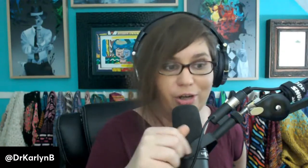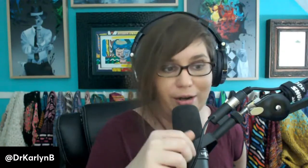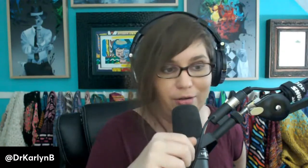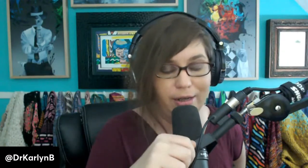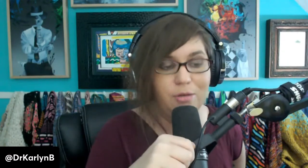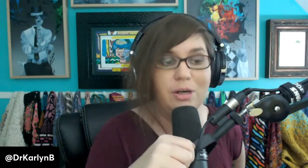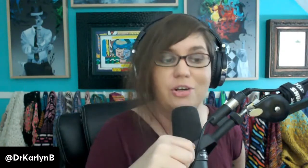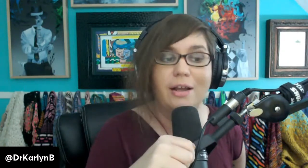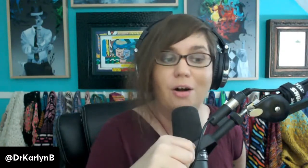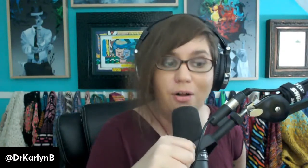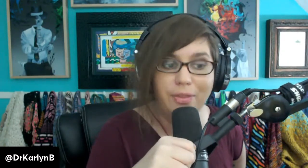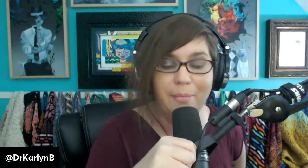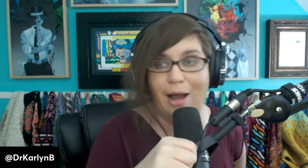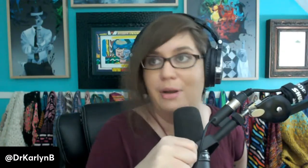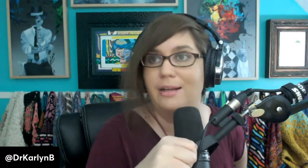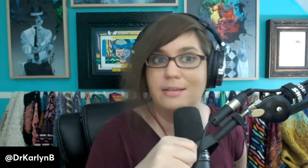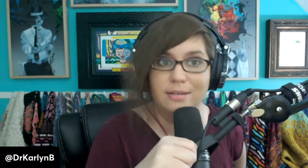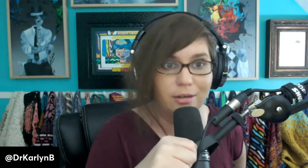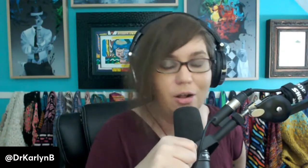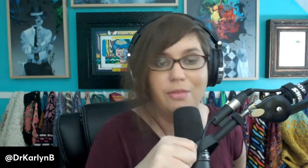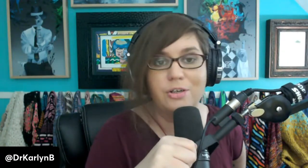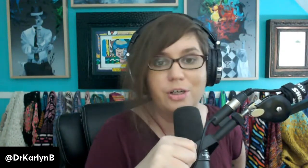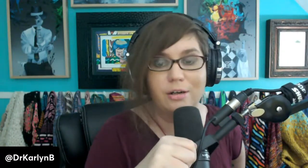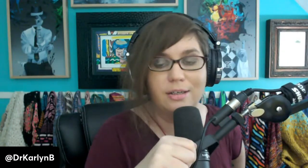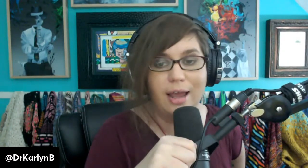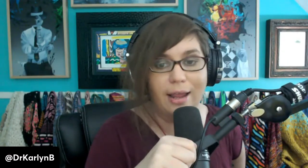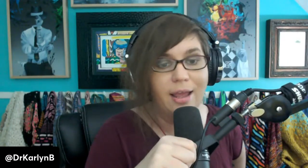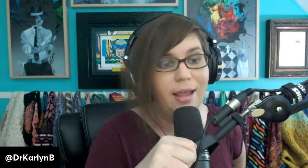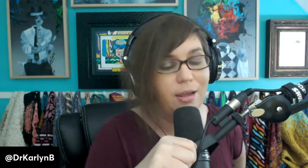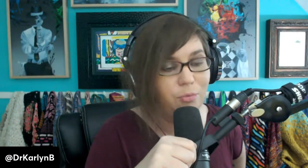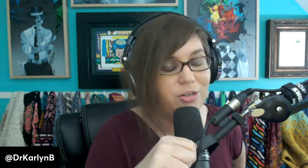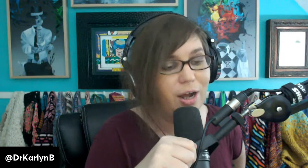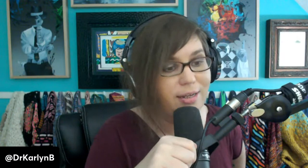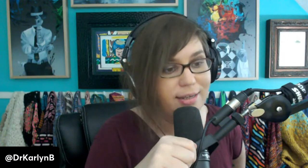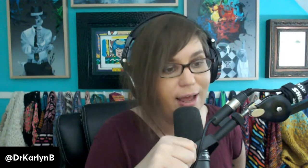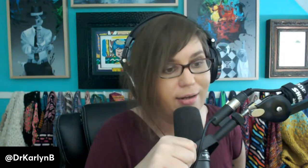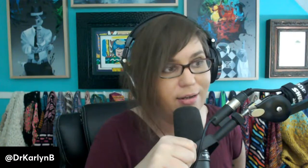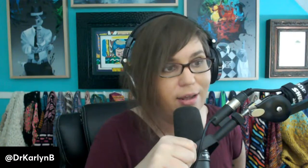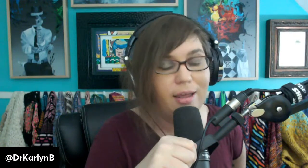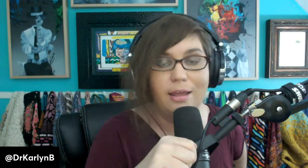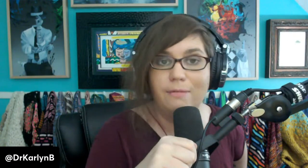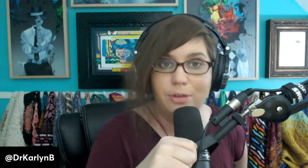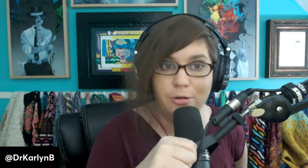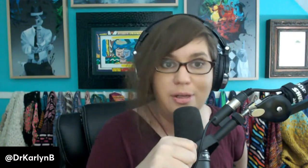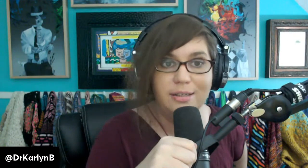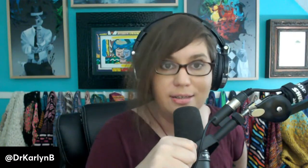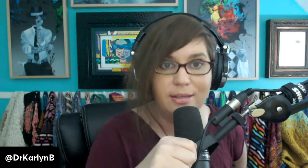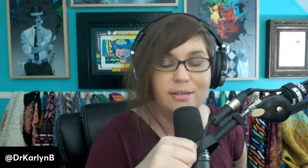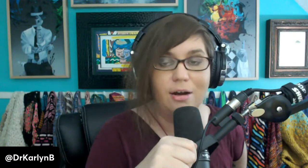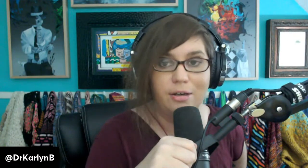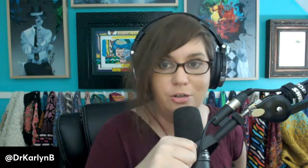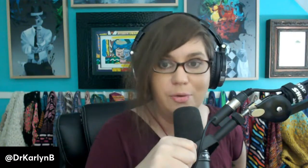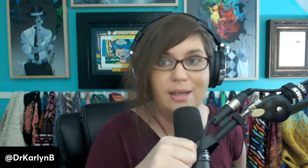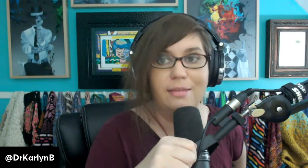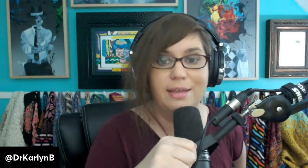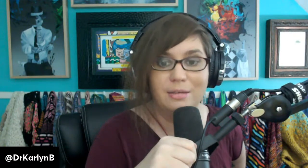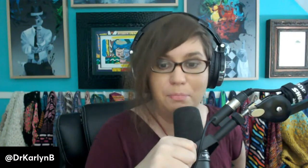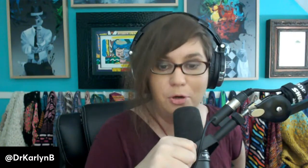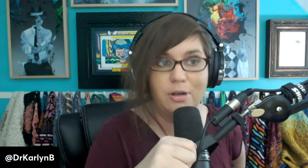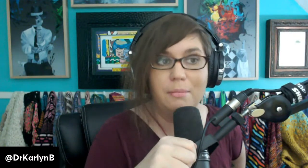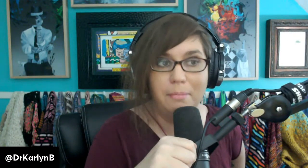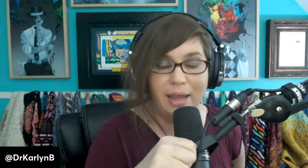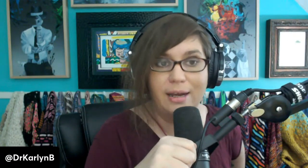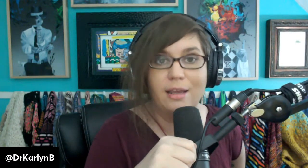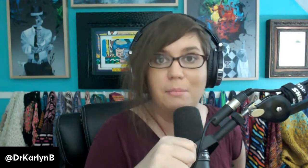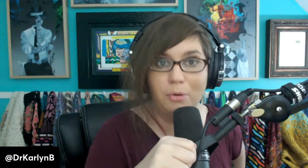this channel in which I called them out. It is still on this channel today, in which I said, if you insist on doing this